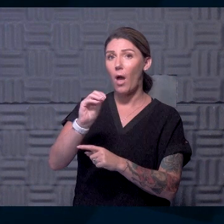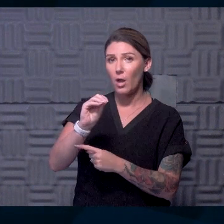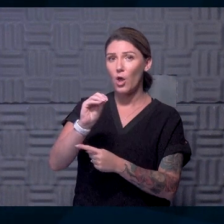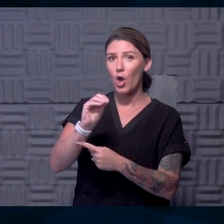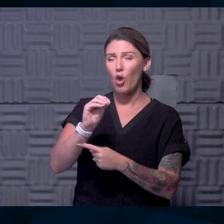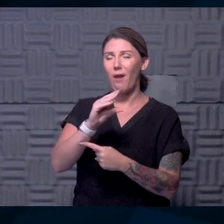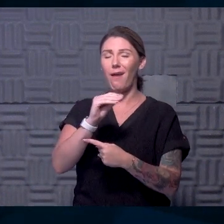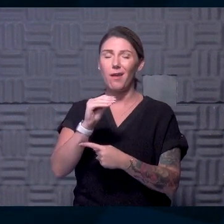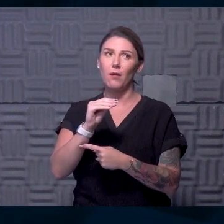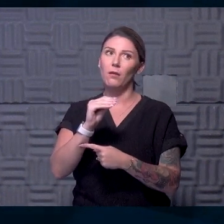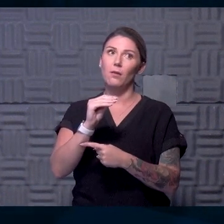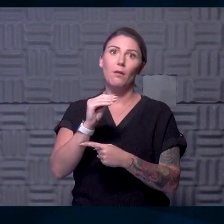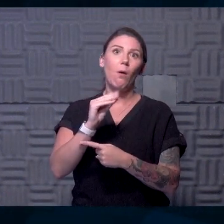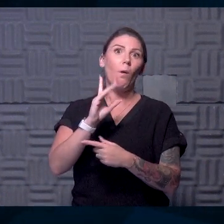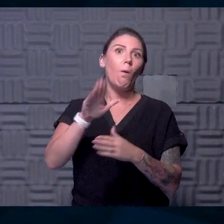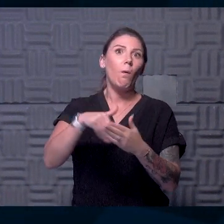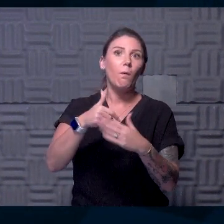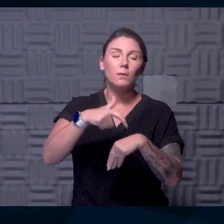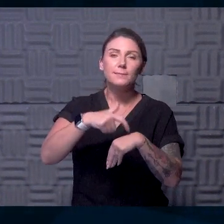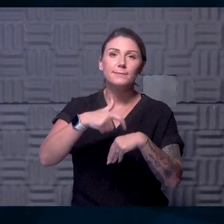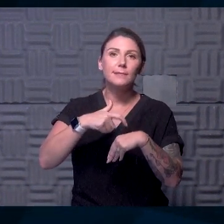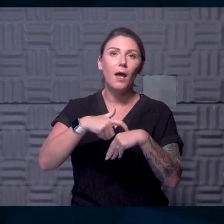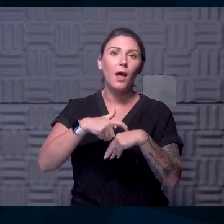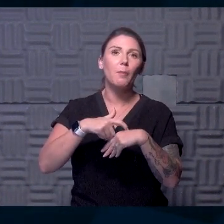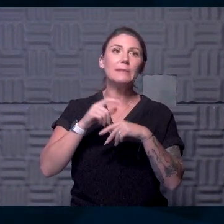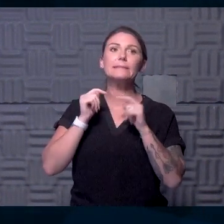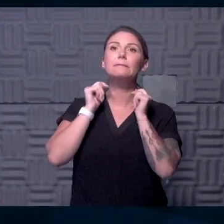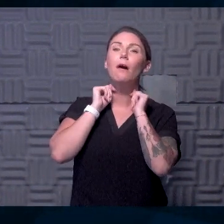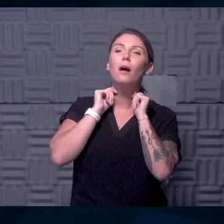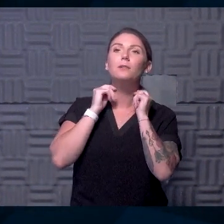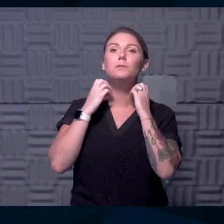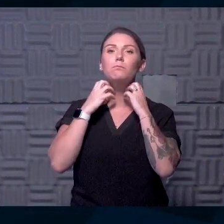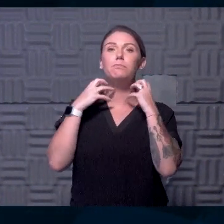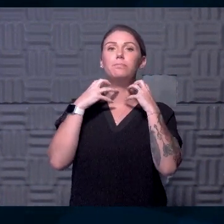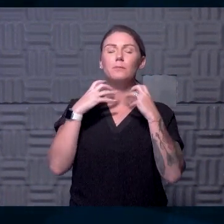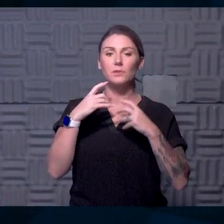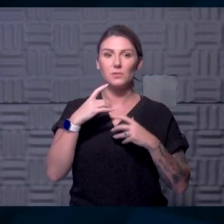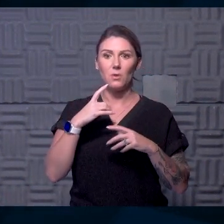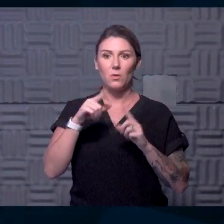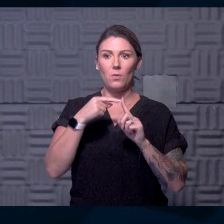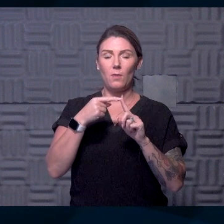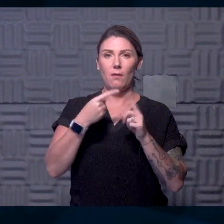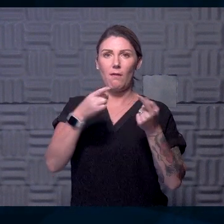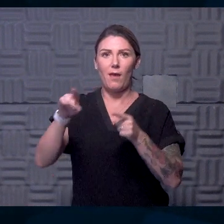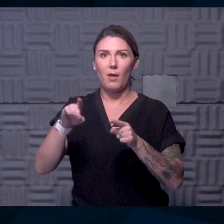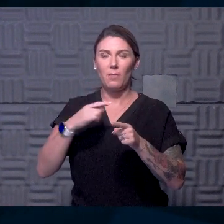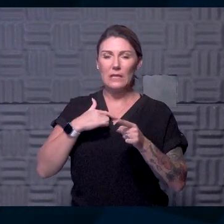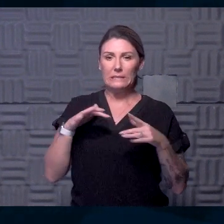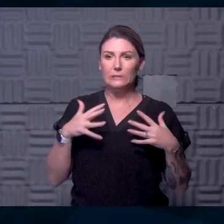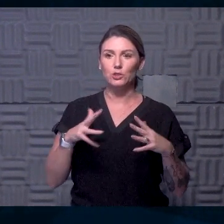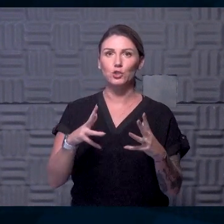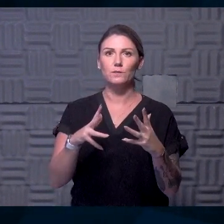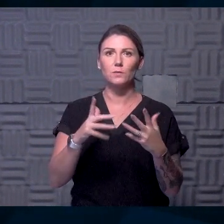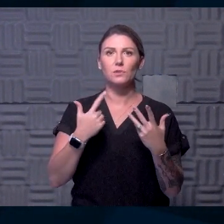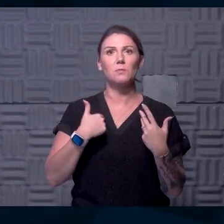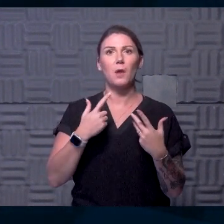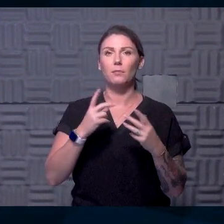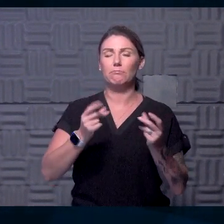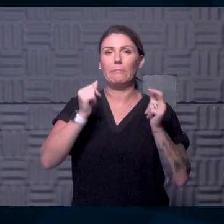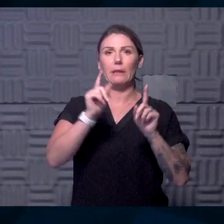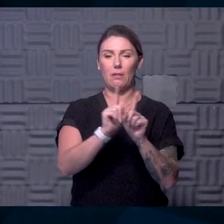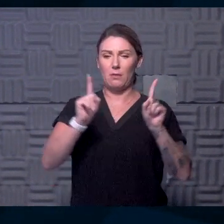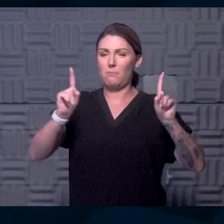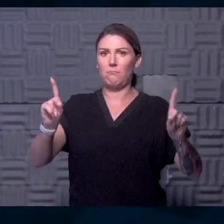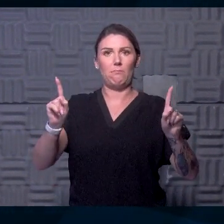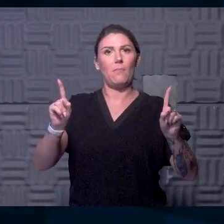now. And so, but right as I felt it, I kind of got nervous. So I just started staying away from people, started